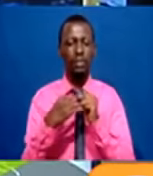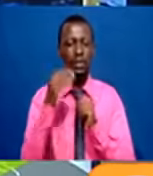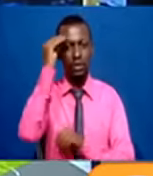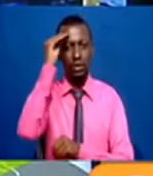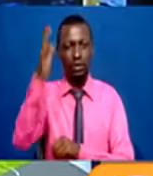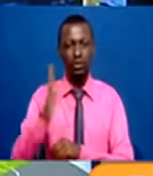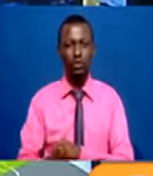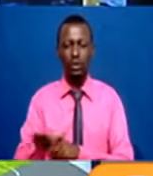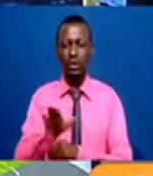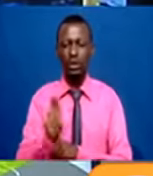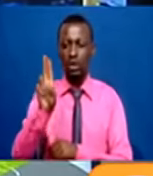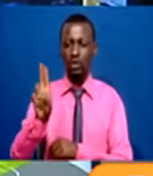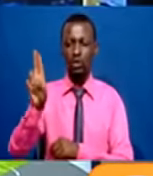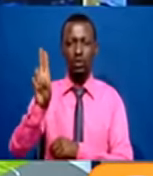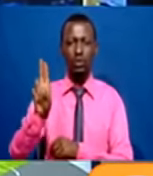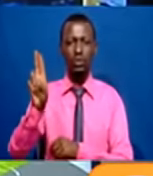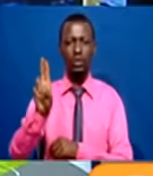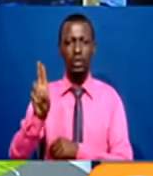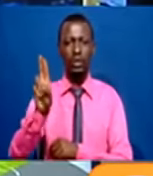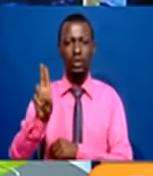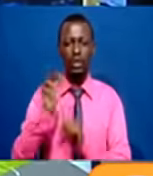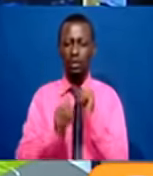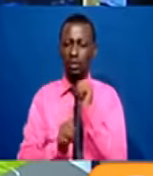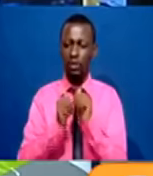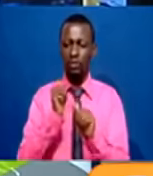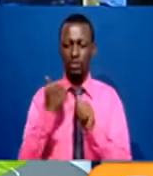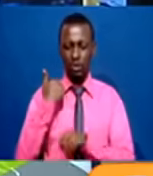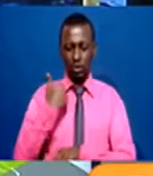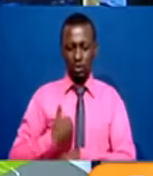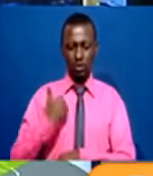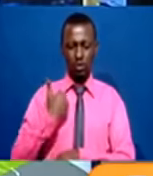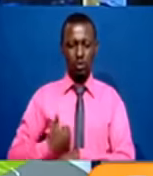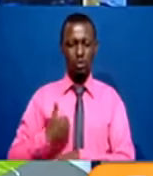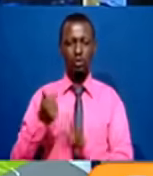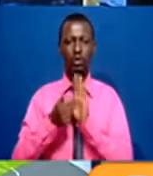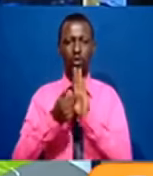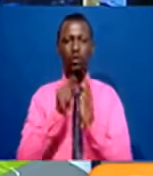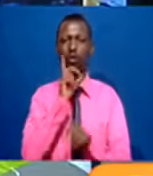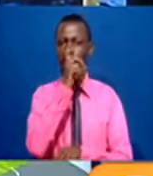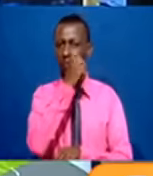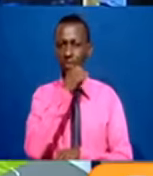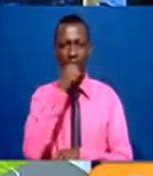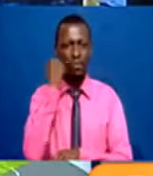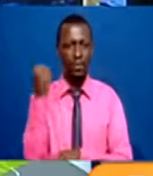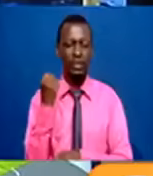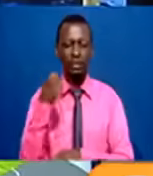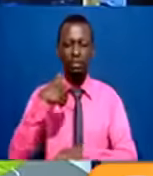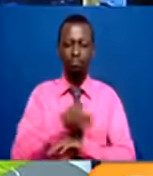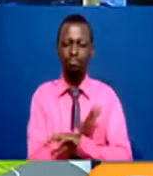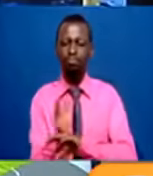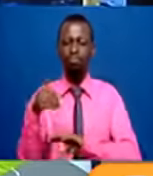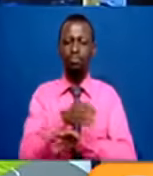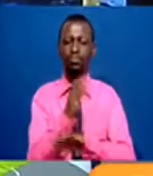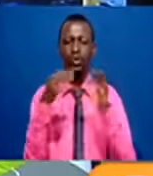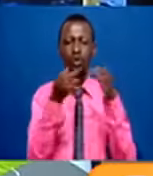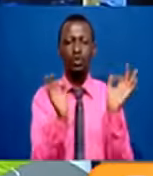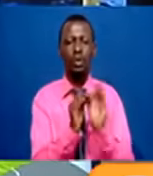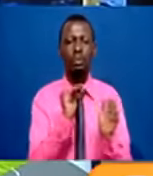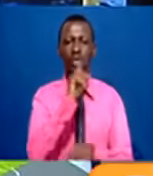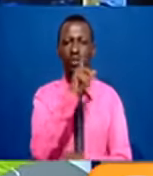School in Umoja Estate has rejected the autopsy results, citing foul play. Now, the family of the late